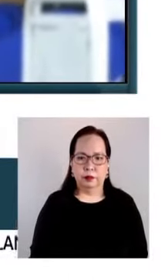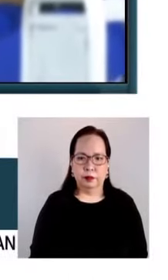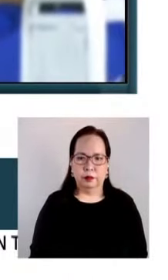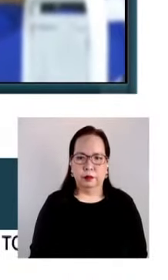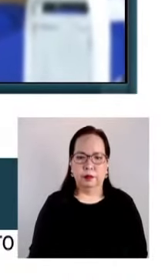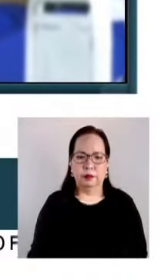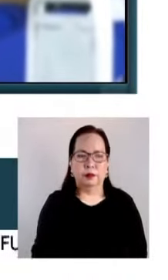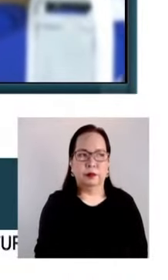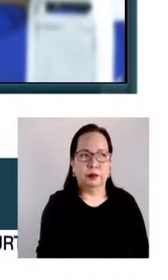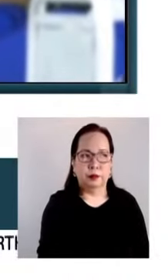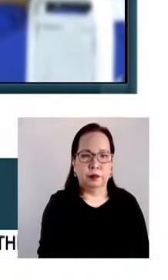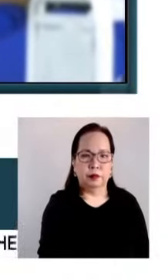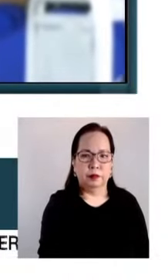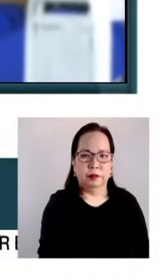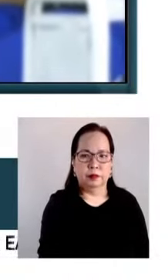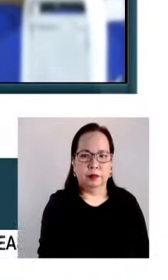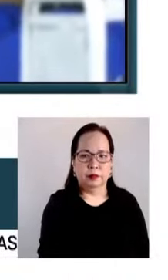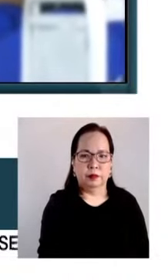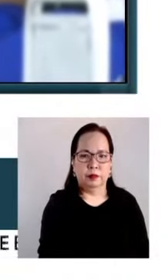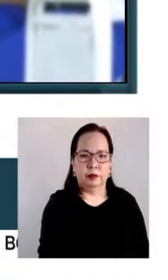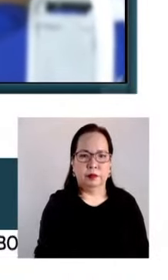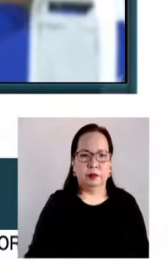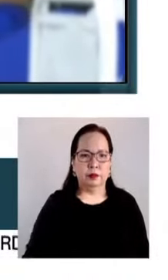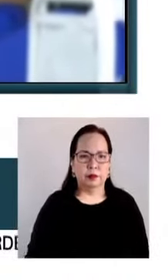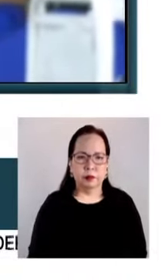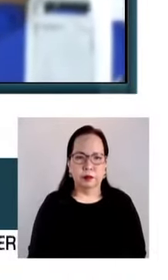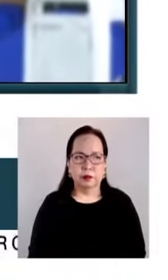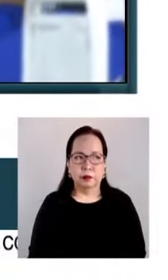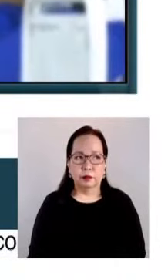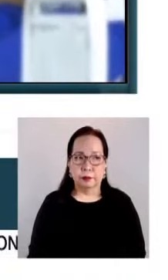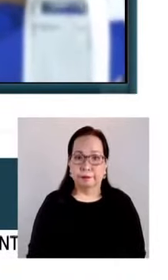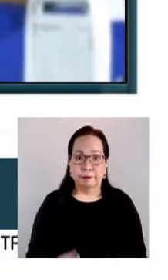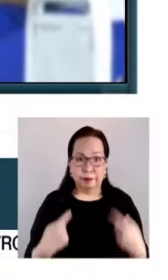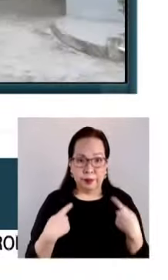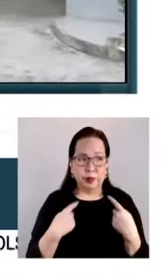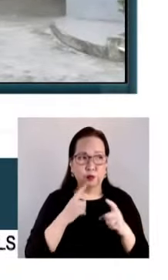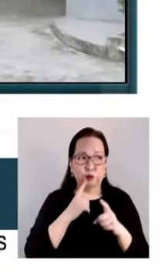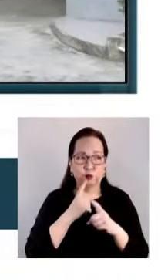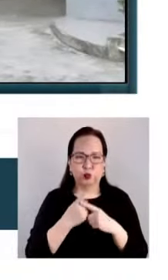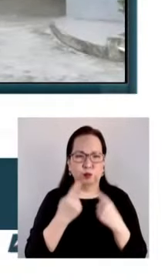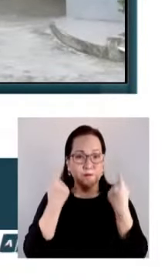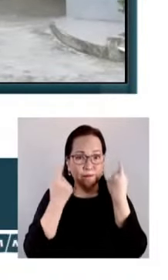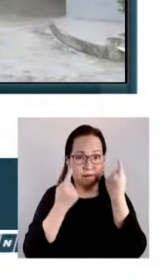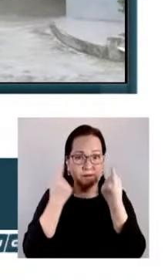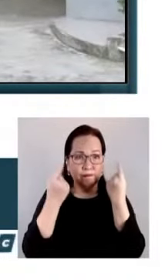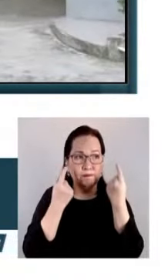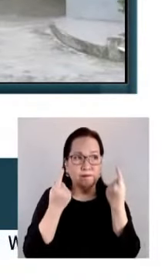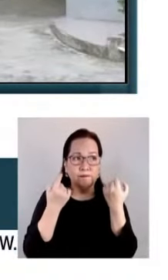be mild, and that's why we're not super concerned that this will trigger